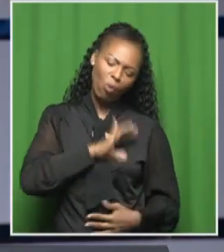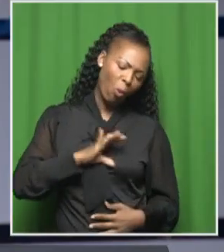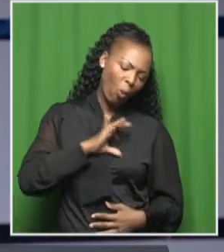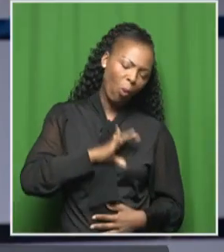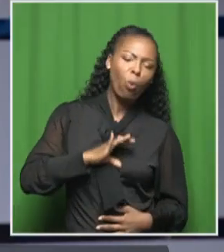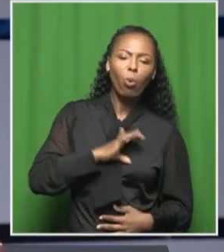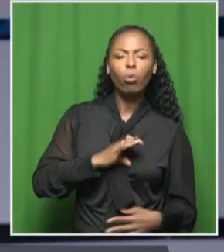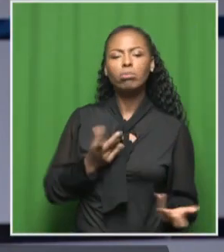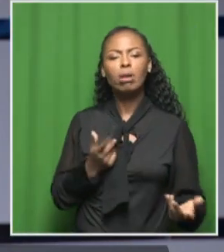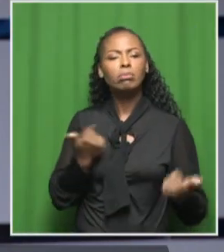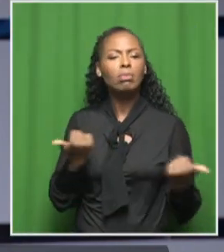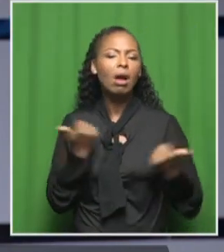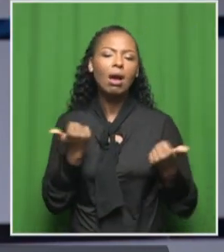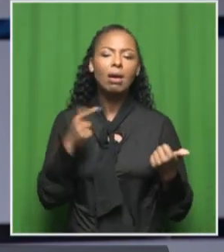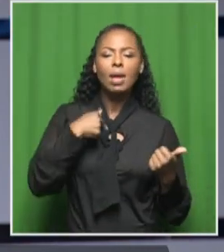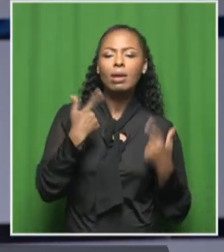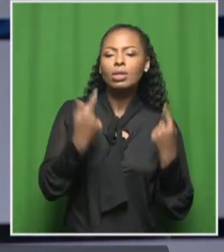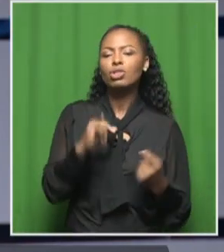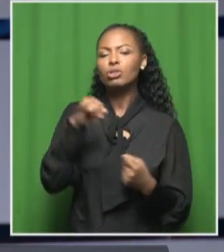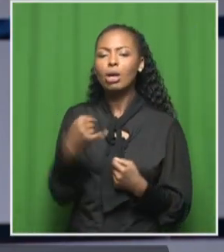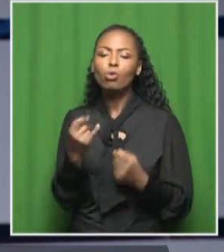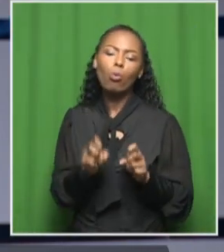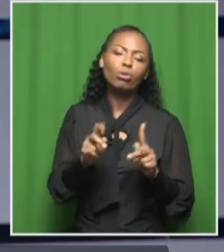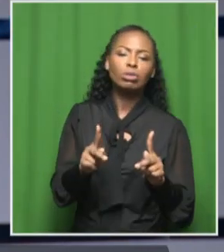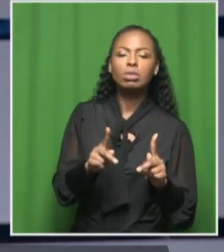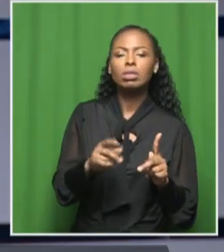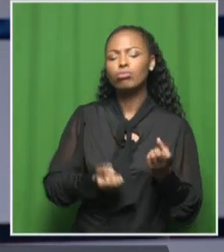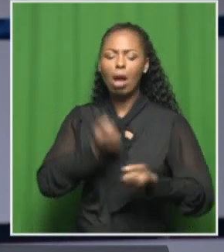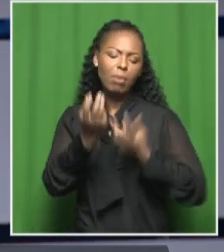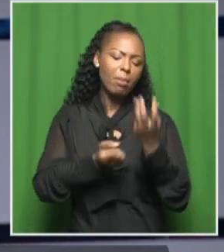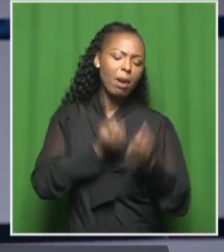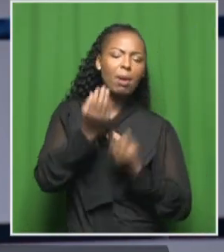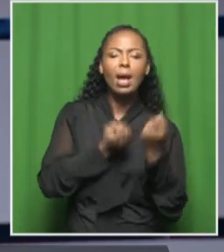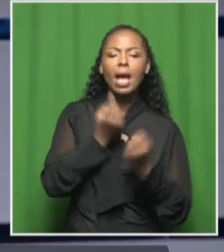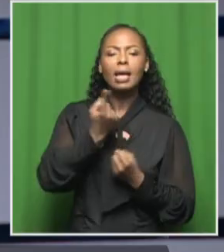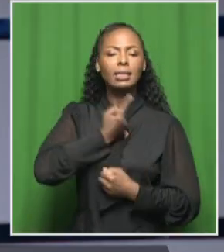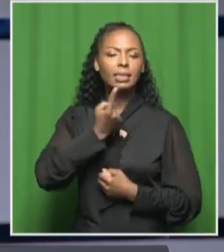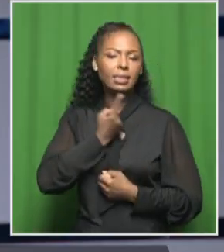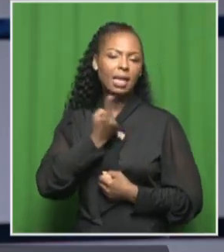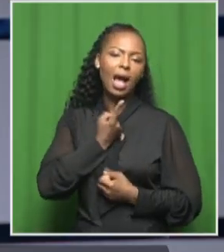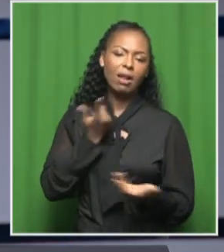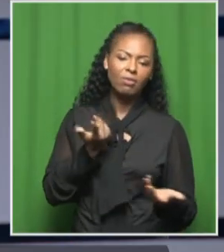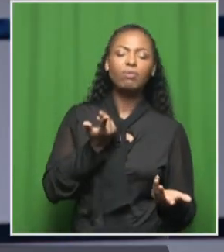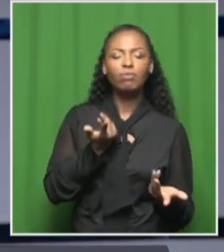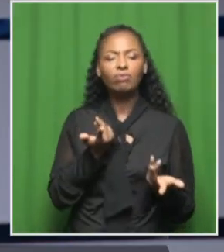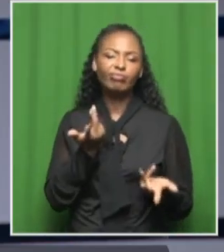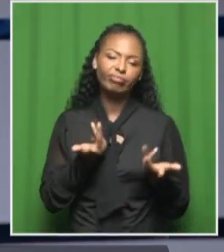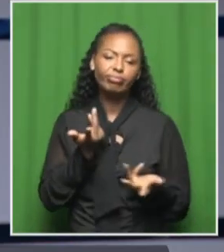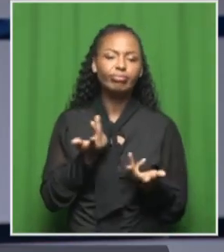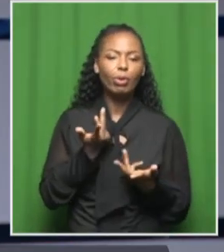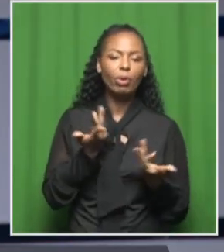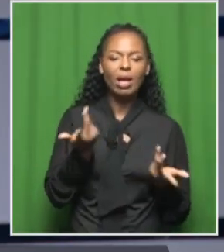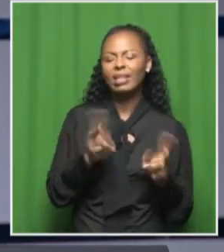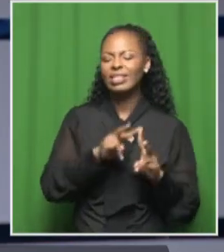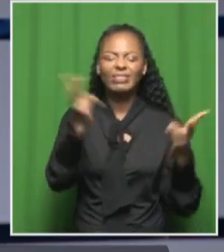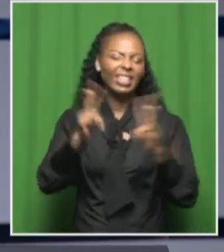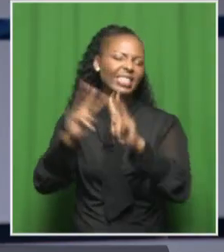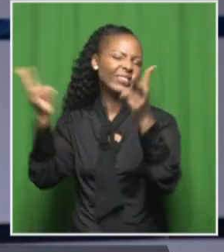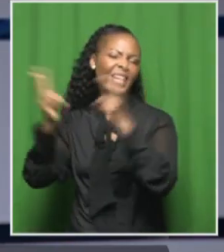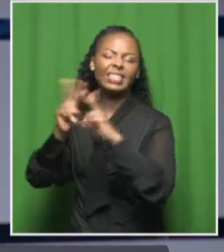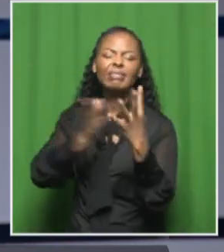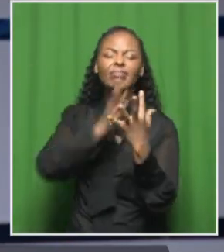as a solo artist, I get an opportunity to just be able to express myself artistically when I want to. So, I mean, having these different places to go